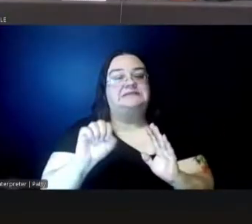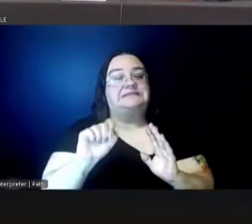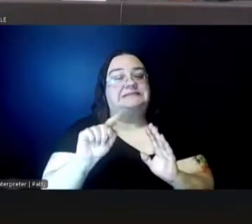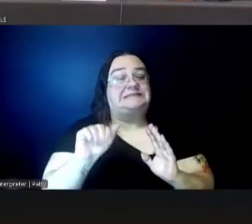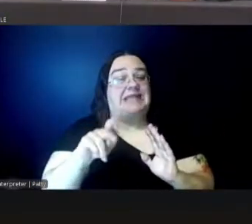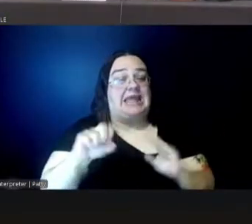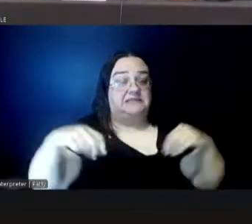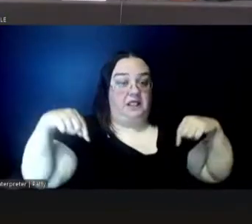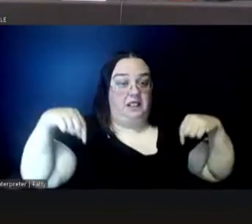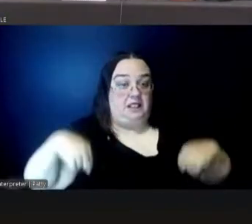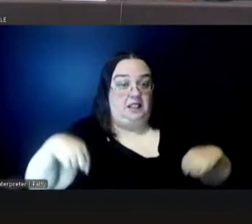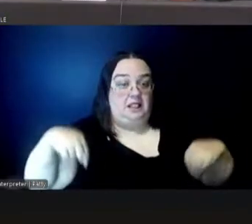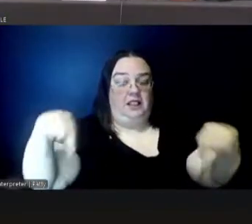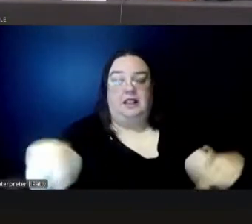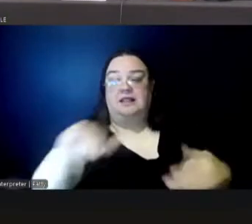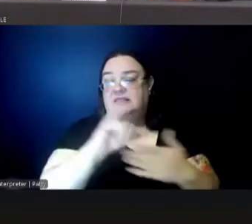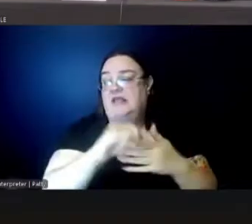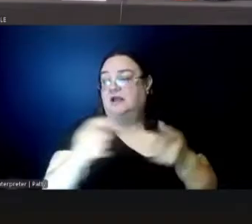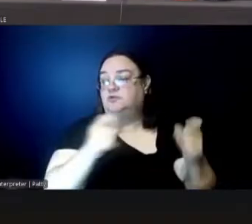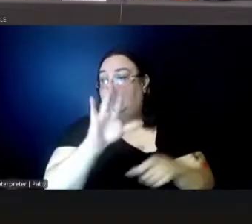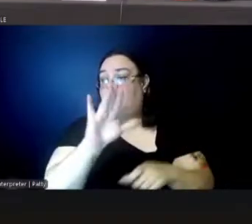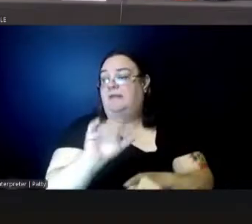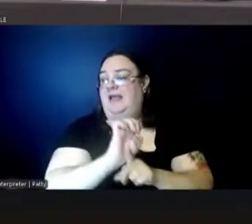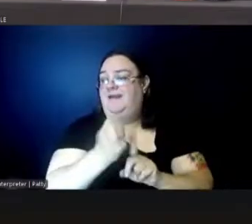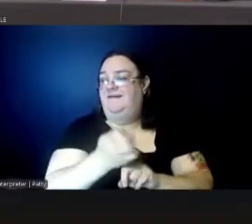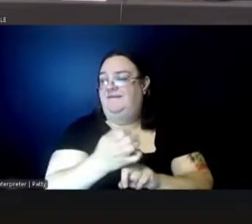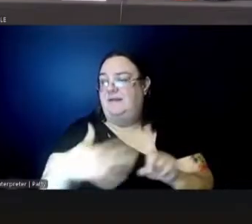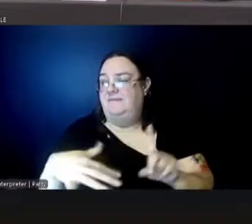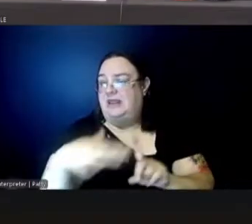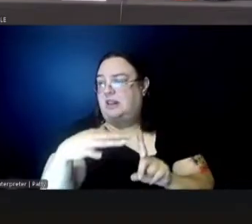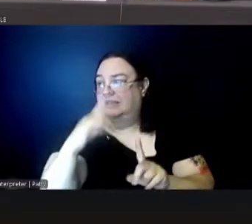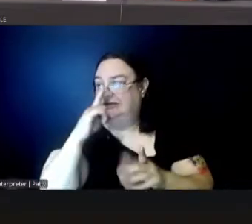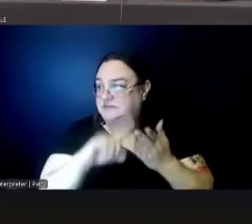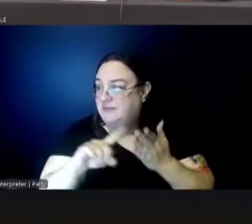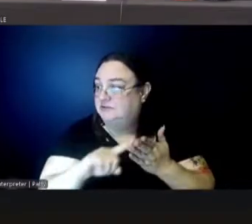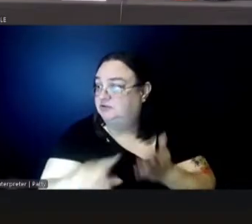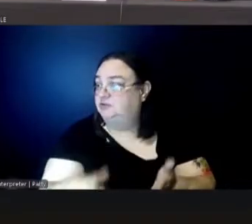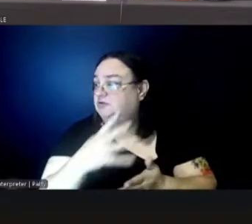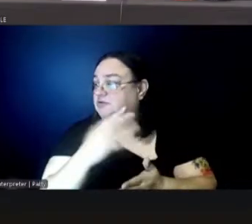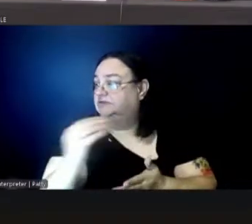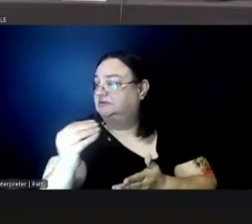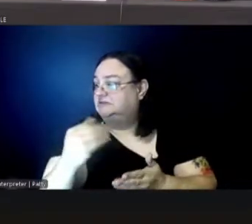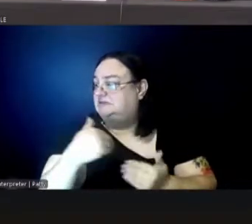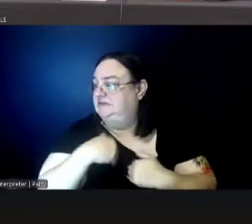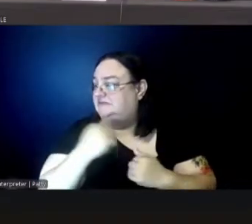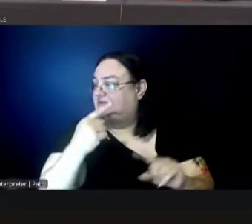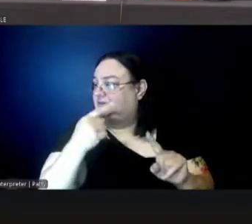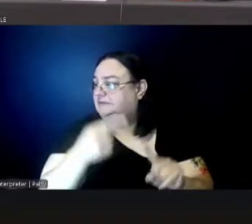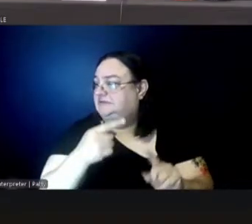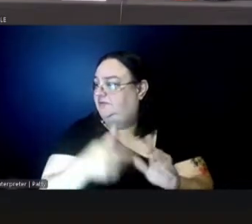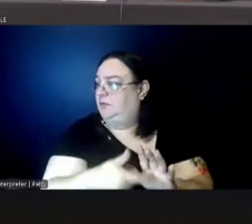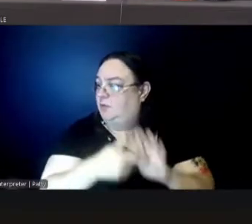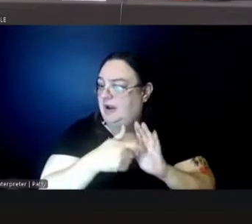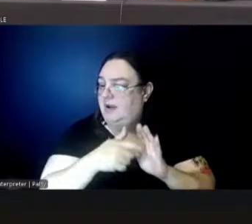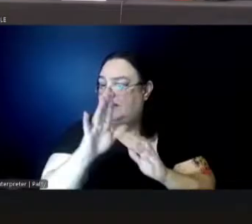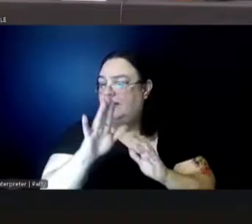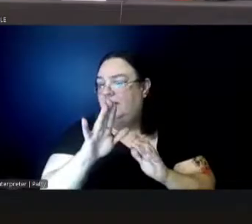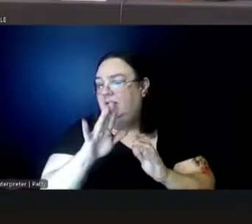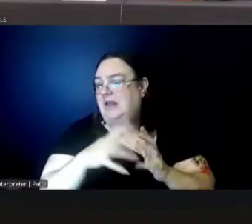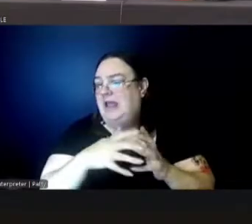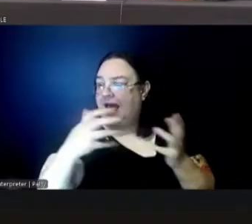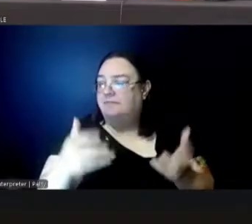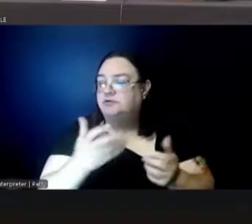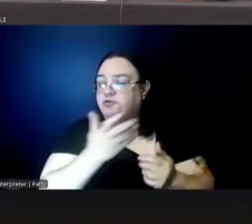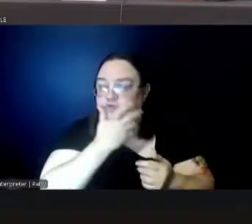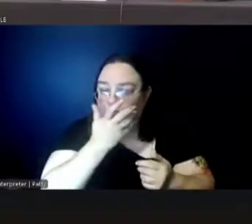is controlled by the environmental inspector. And there's specific requirements as far as how much grass has grown,